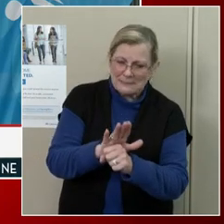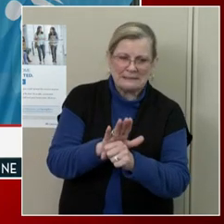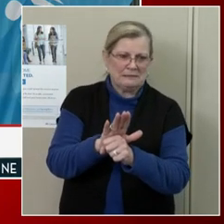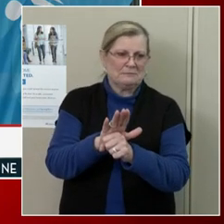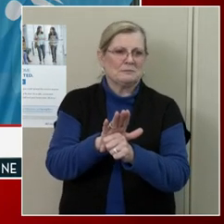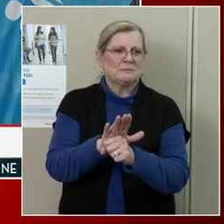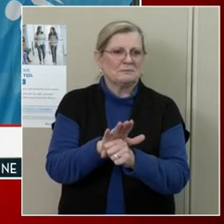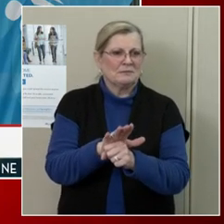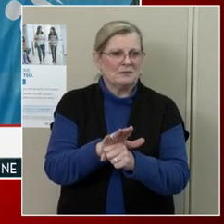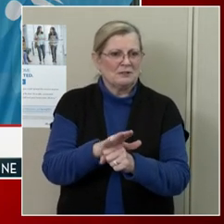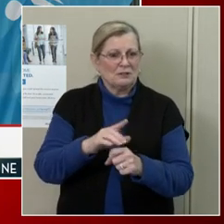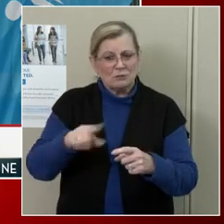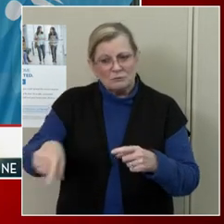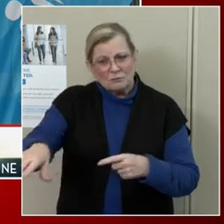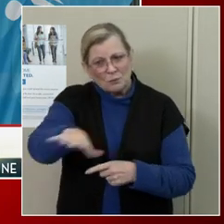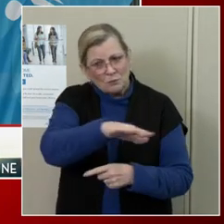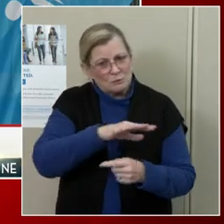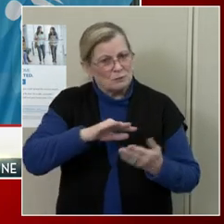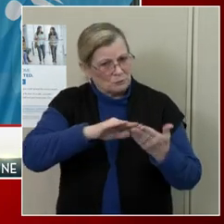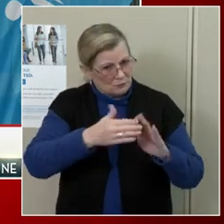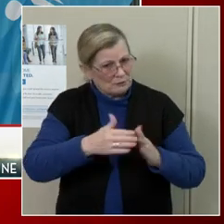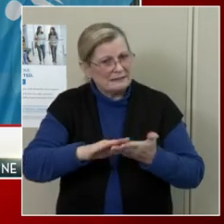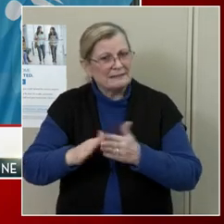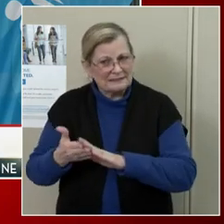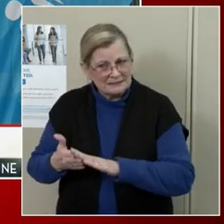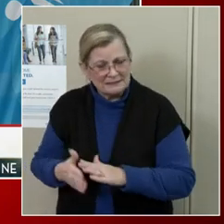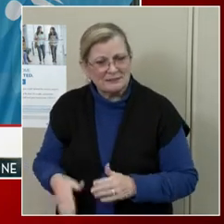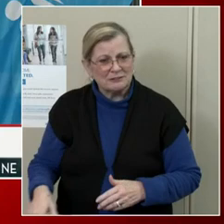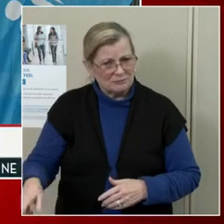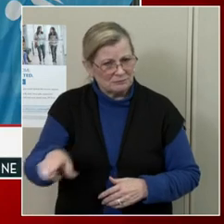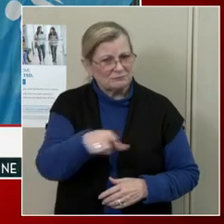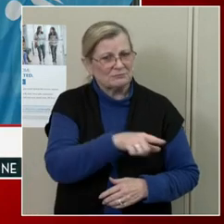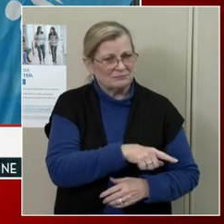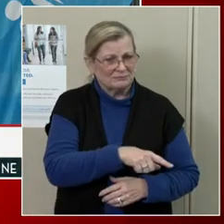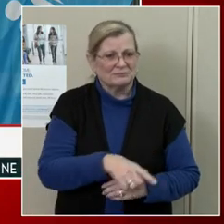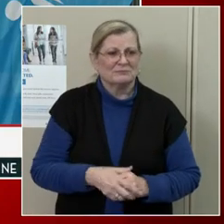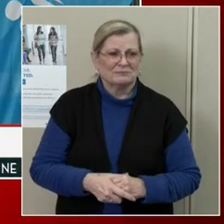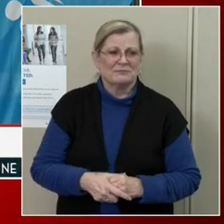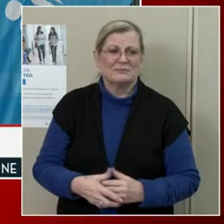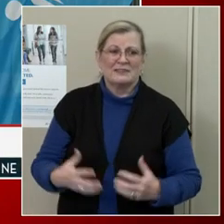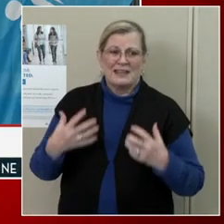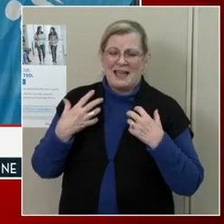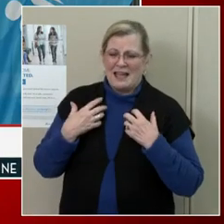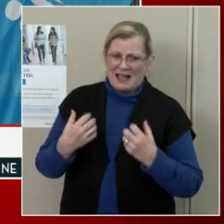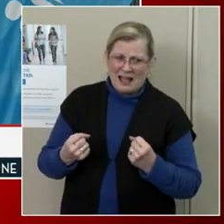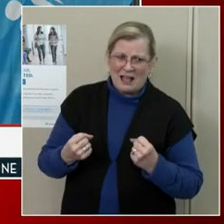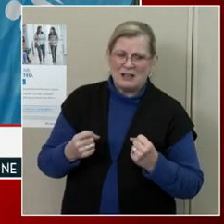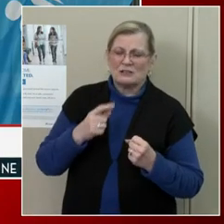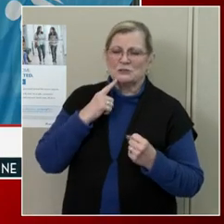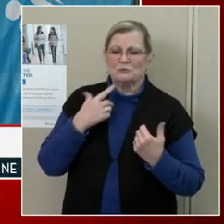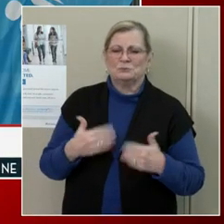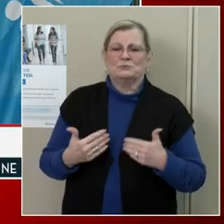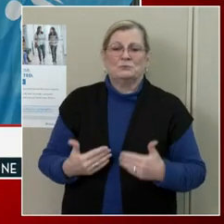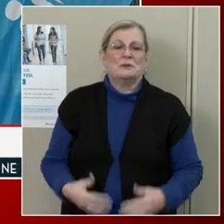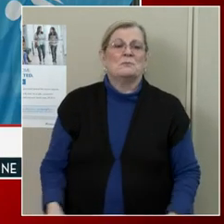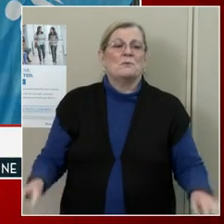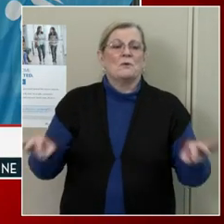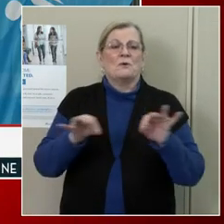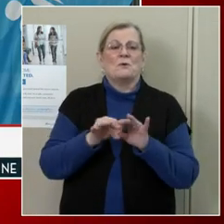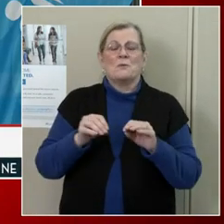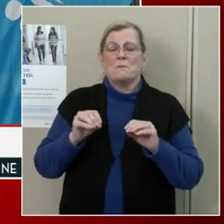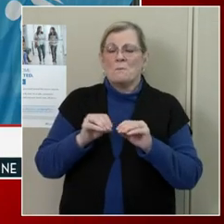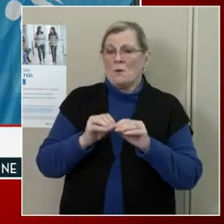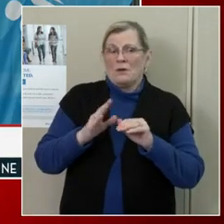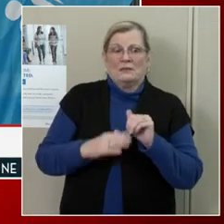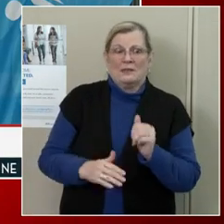community, is long-standing and enduring. Health to us is more than medical care. Medical care is important, but health